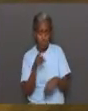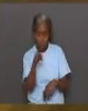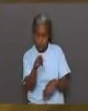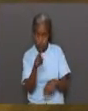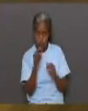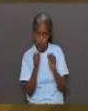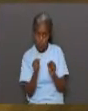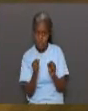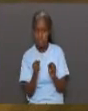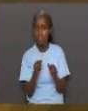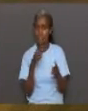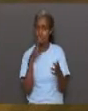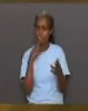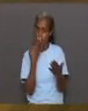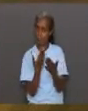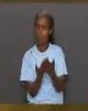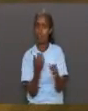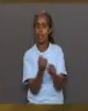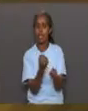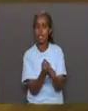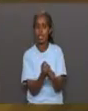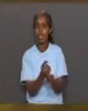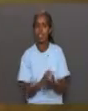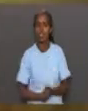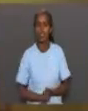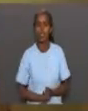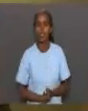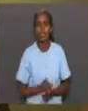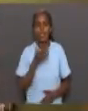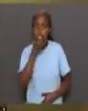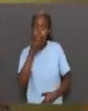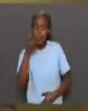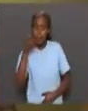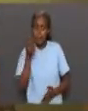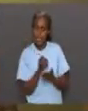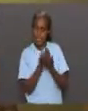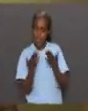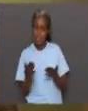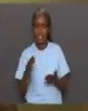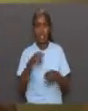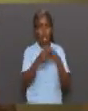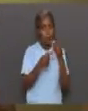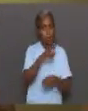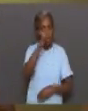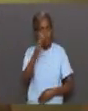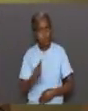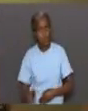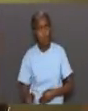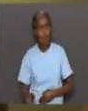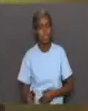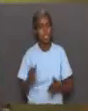own? If so, very well done. The best thing about